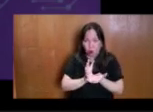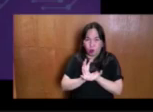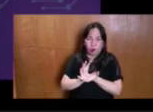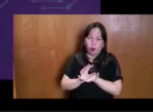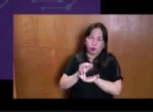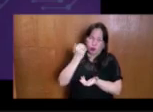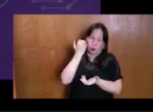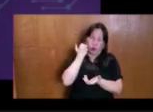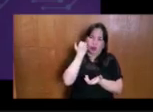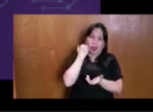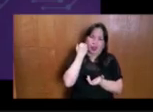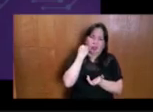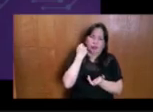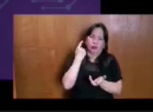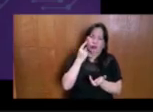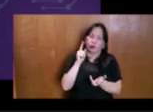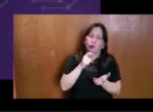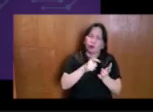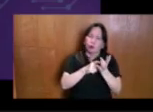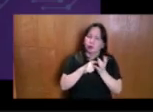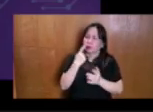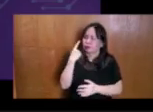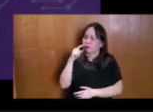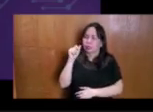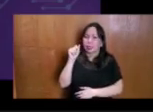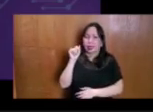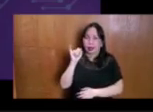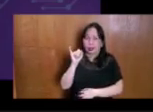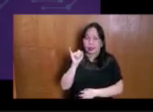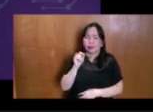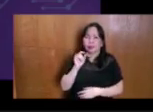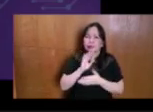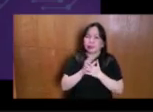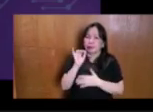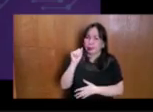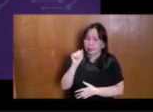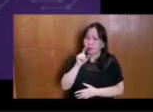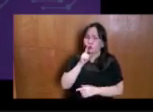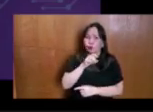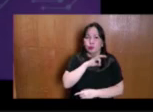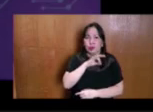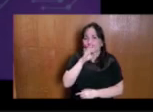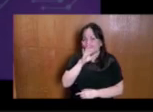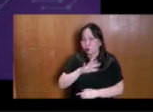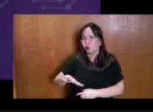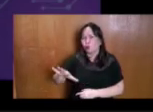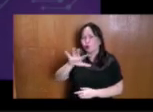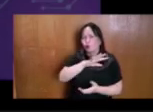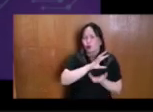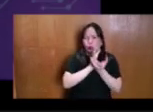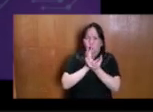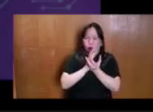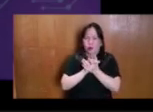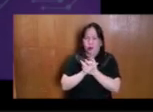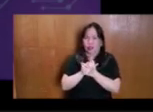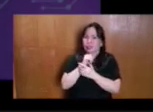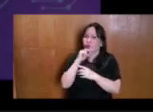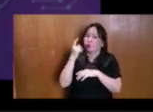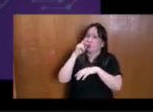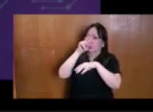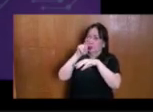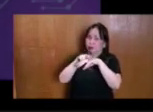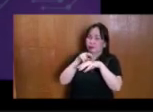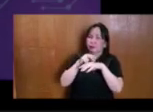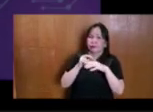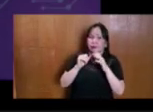the requirements for AI, making AI useful to the rest of the country. So as been emphasized in this